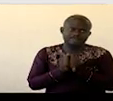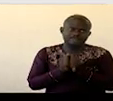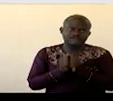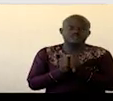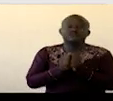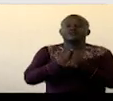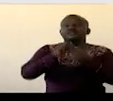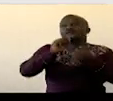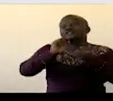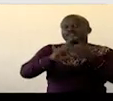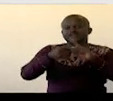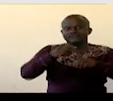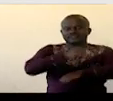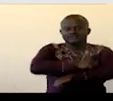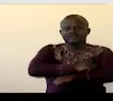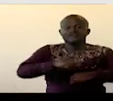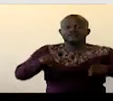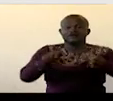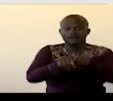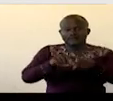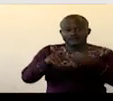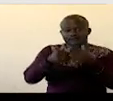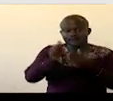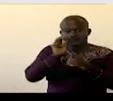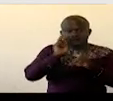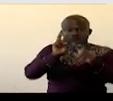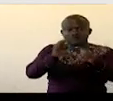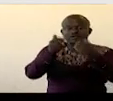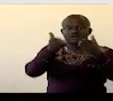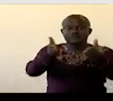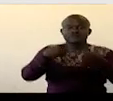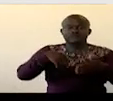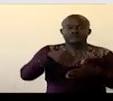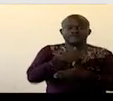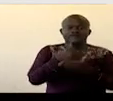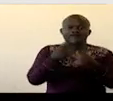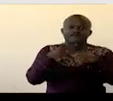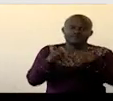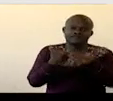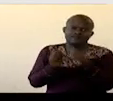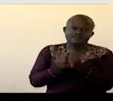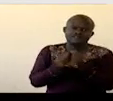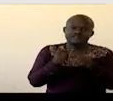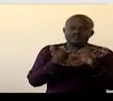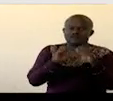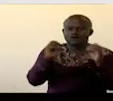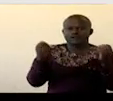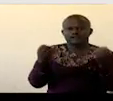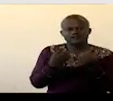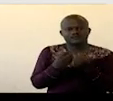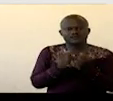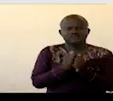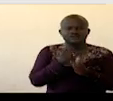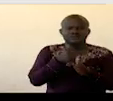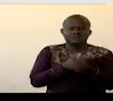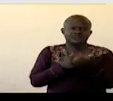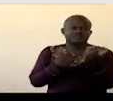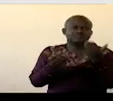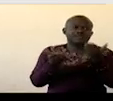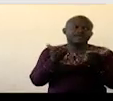Dear students, like you see, here we have different organisms which